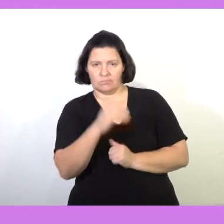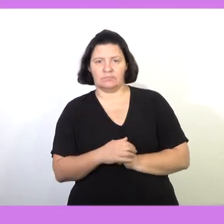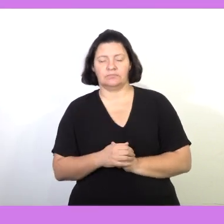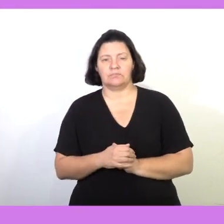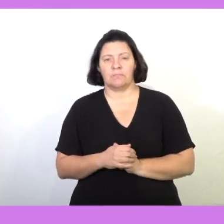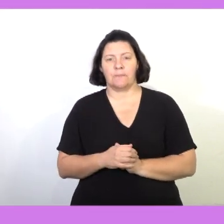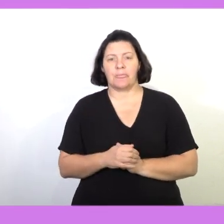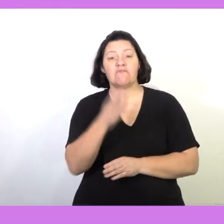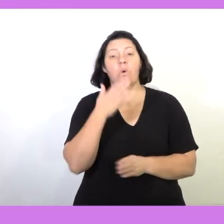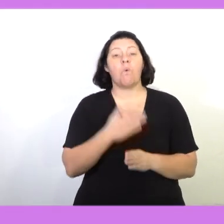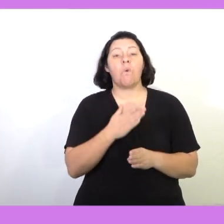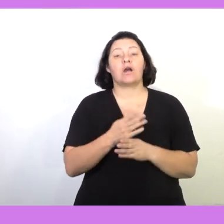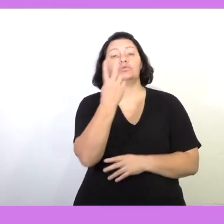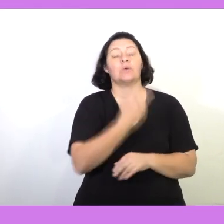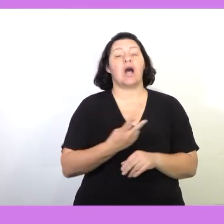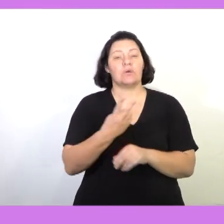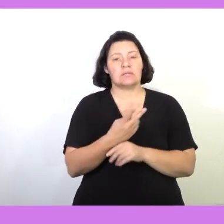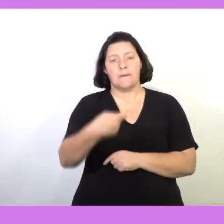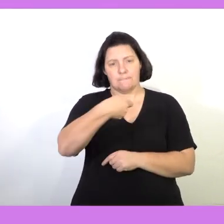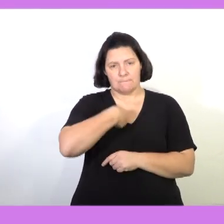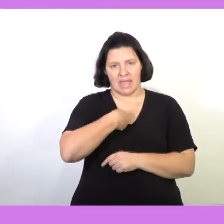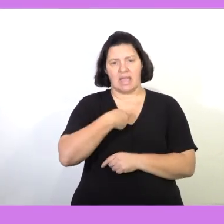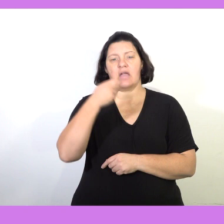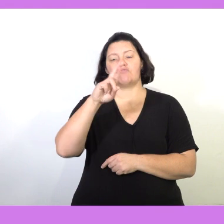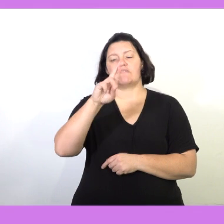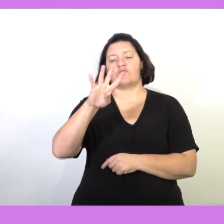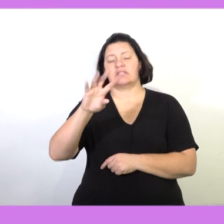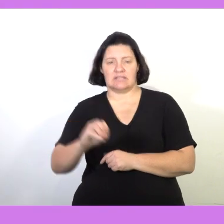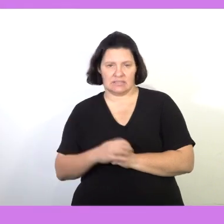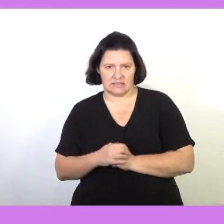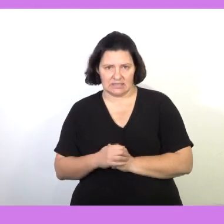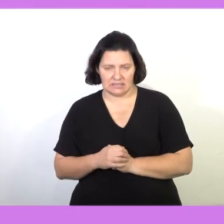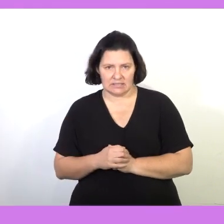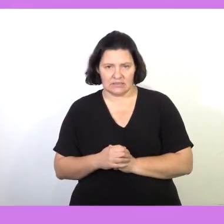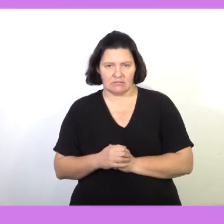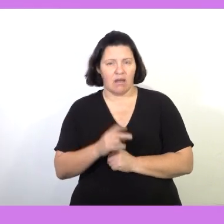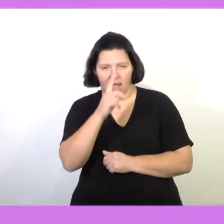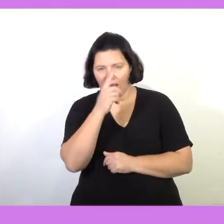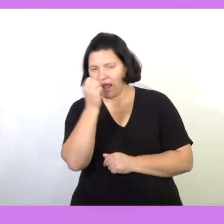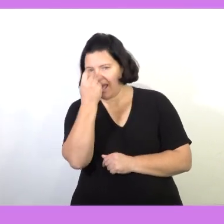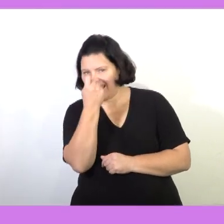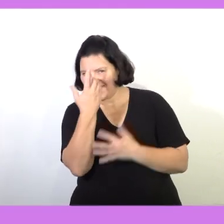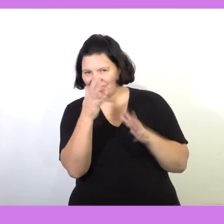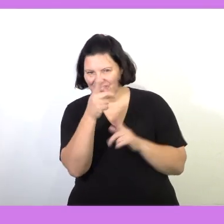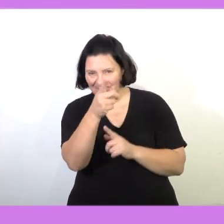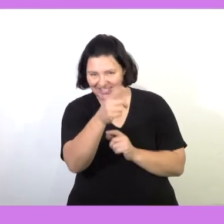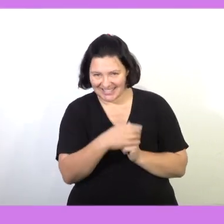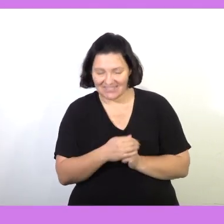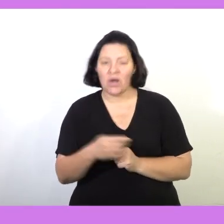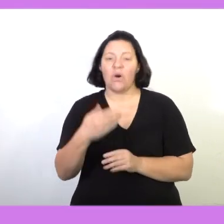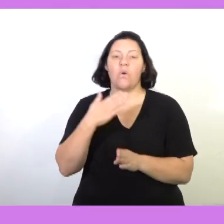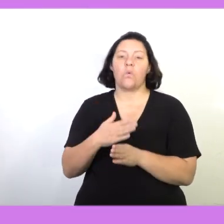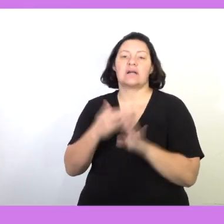table. Okay, if he worked 2 hours, he will be paid 40 rands. I'm sure it is already making some sense to